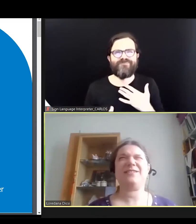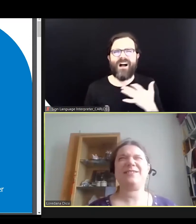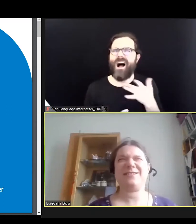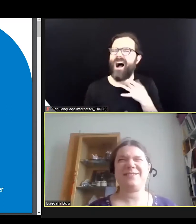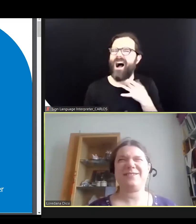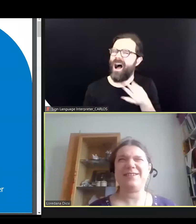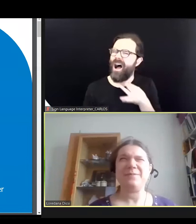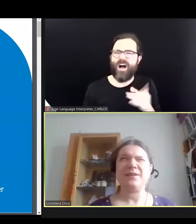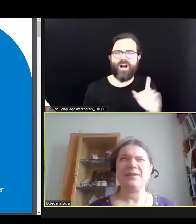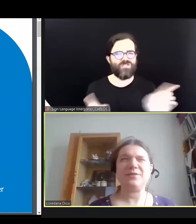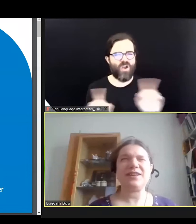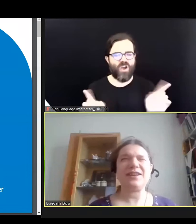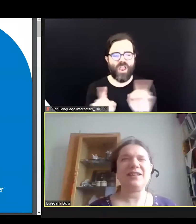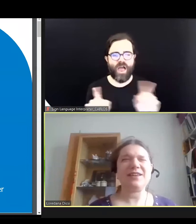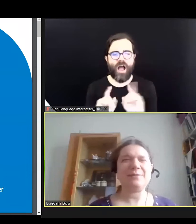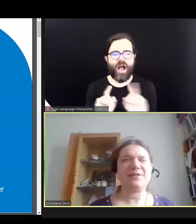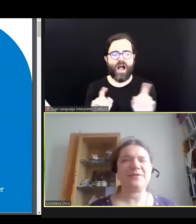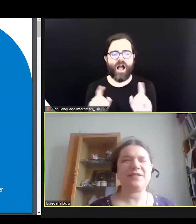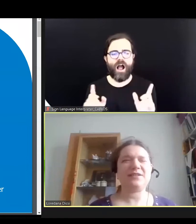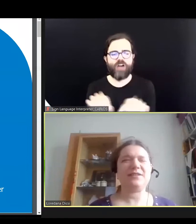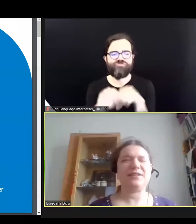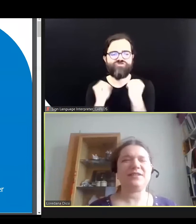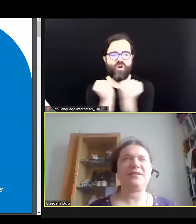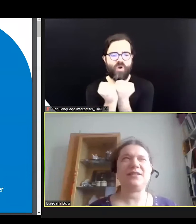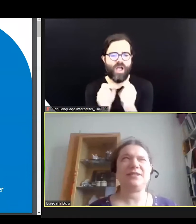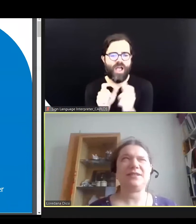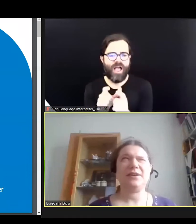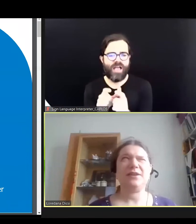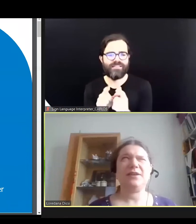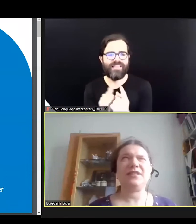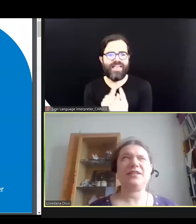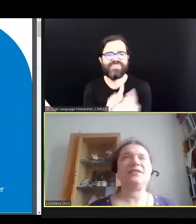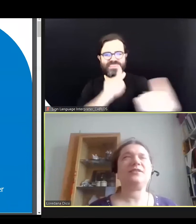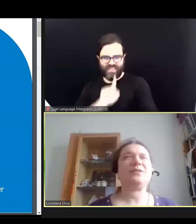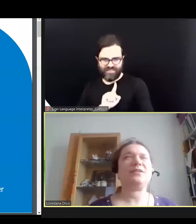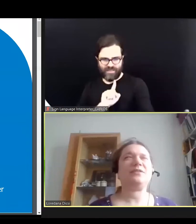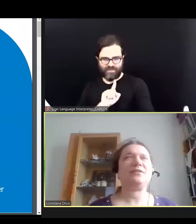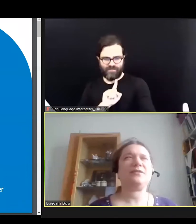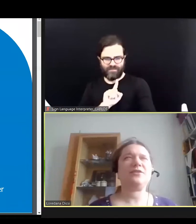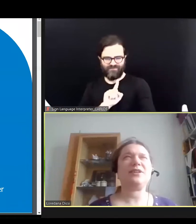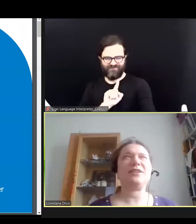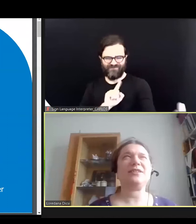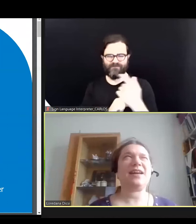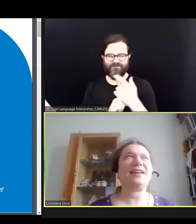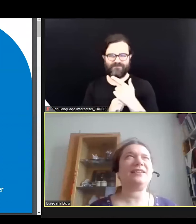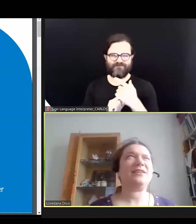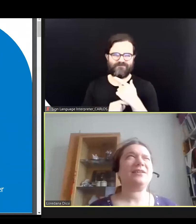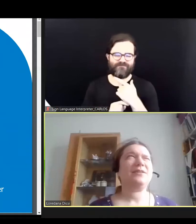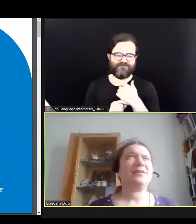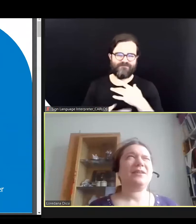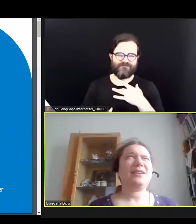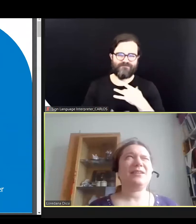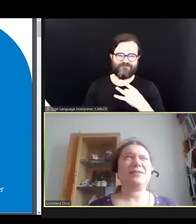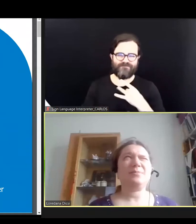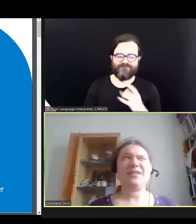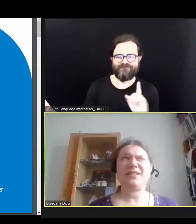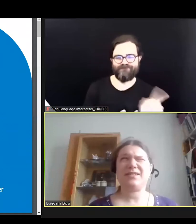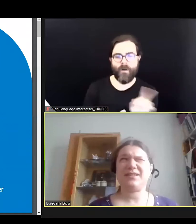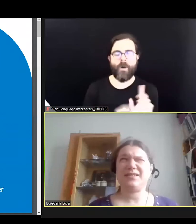physical distancing. So they can't keep the physical distance with the student, and